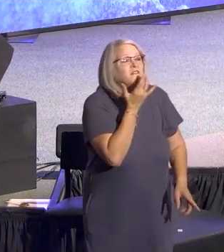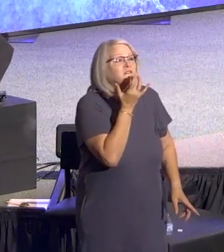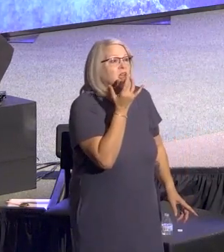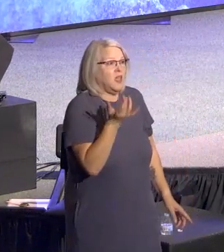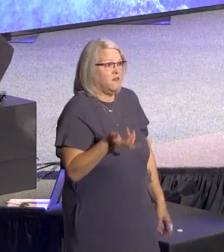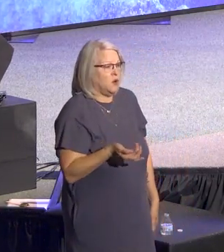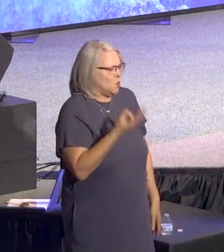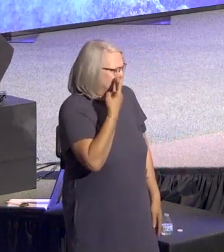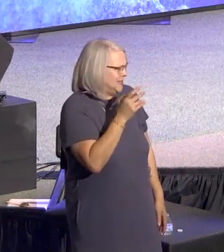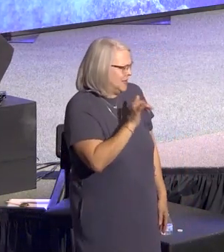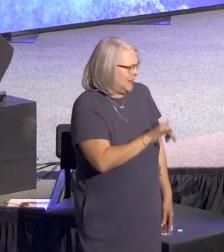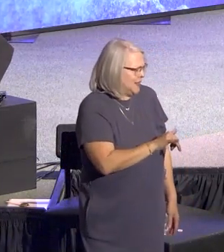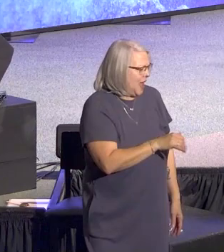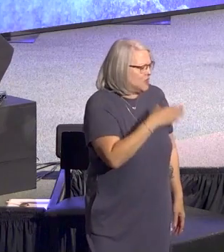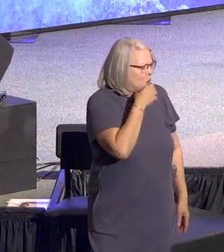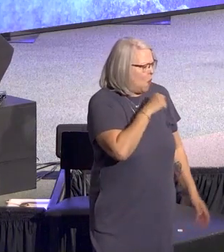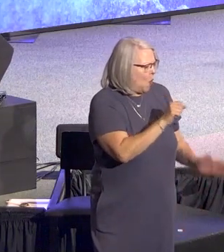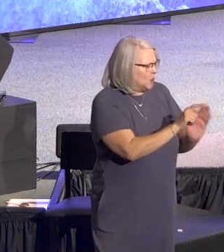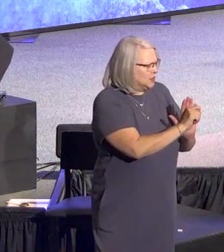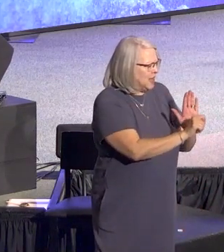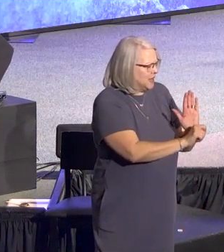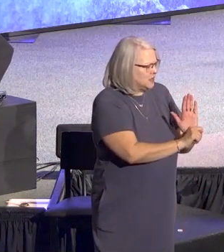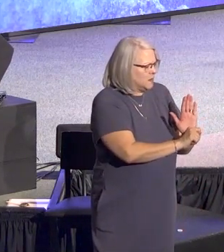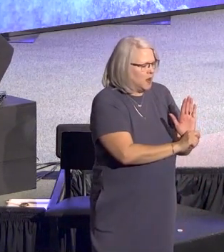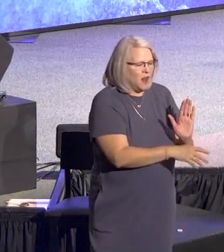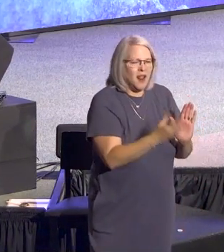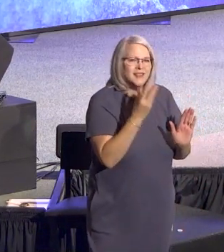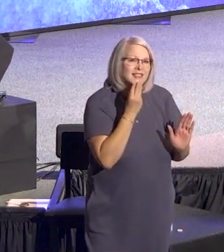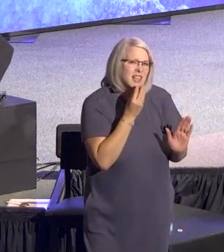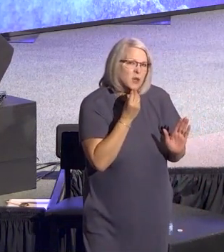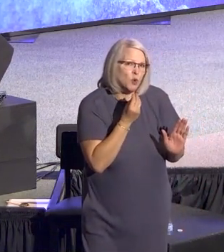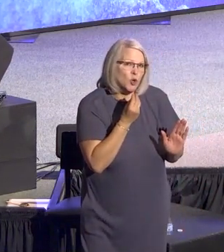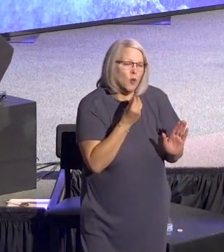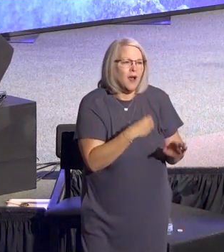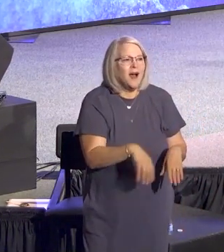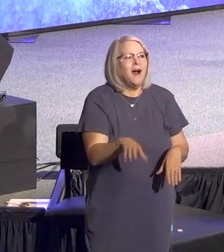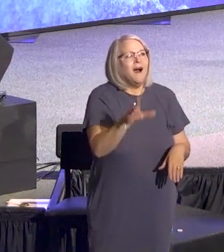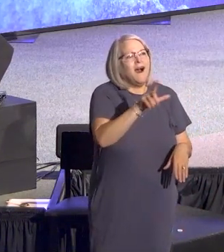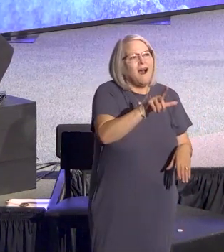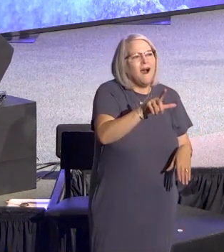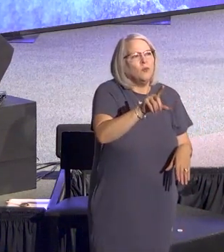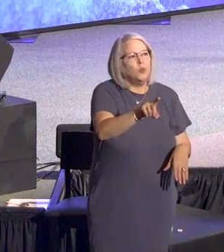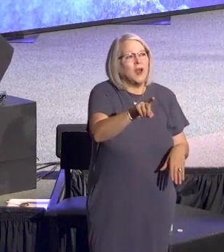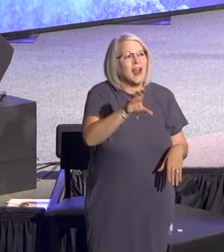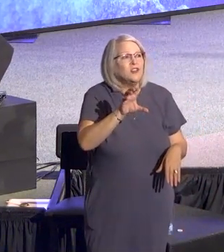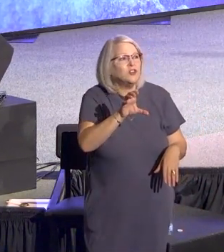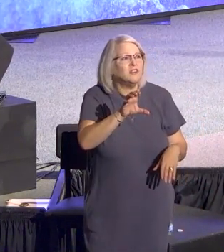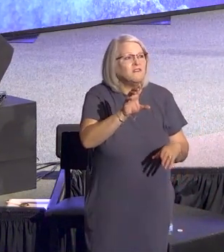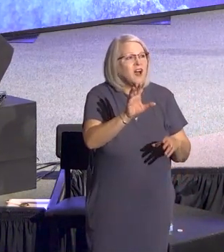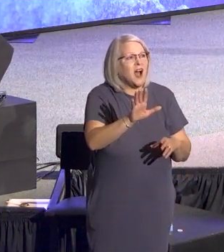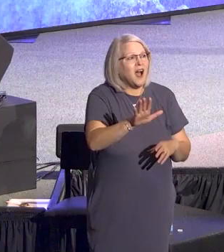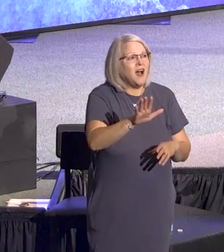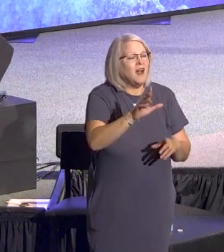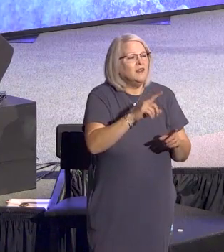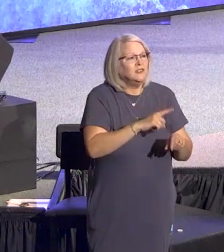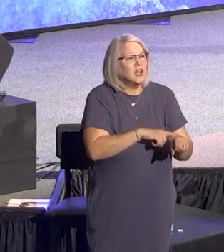that word, usually from Hebrew, 105 times. It has been God's will to show you